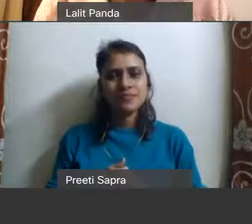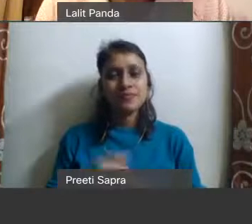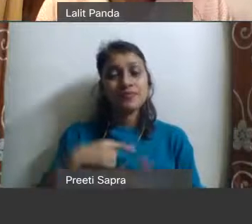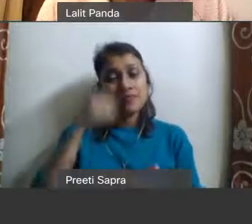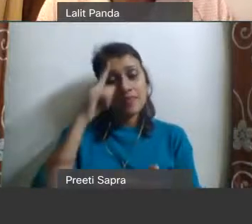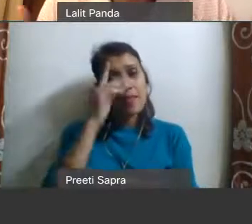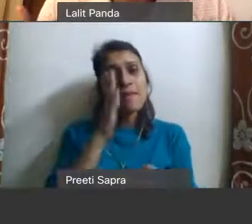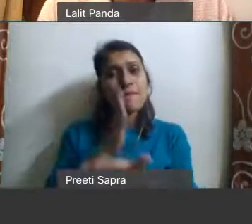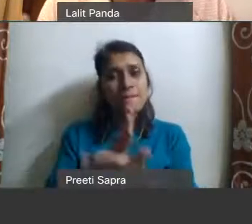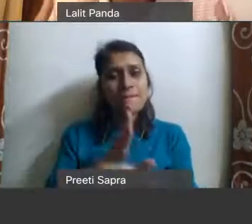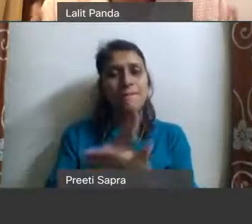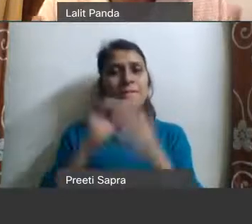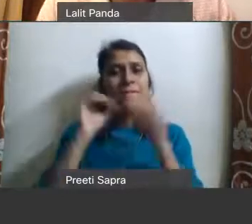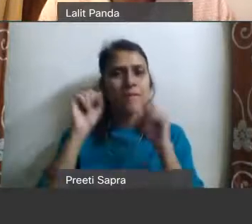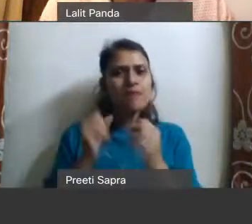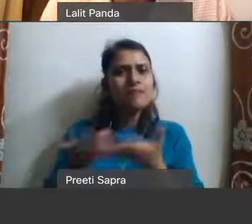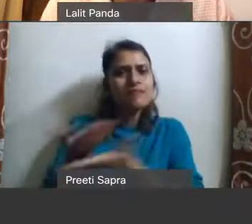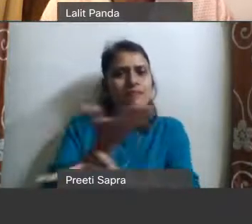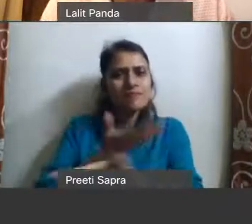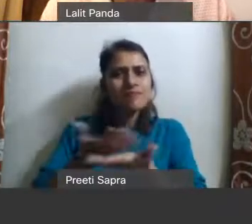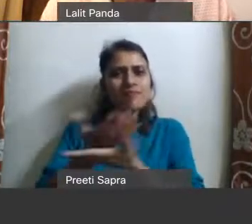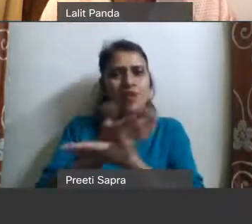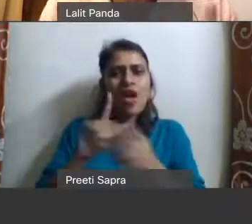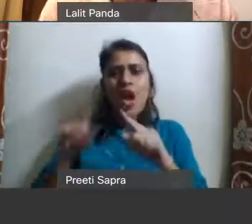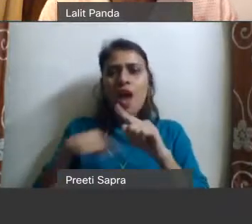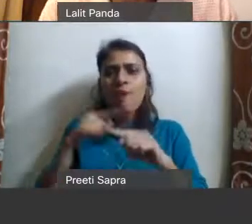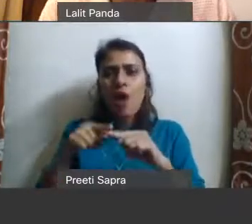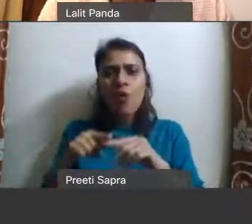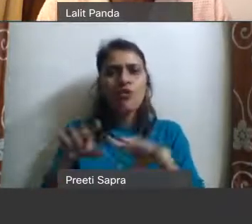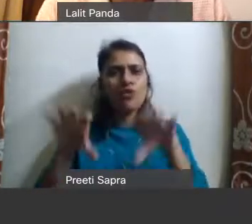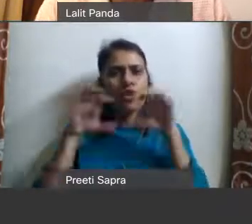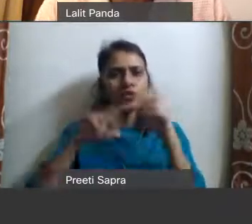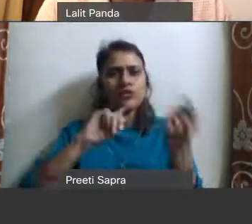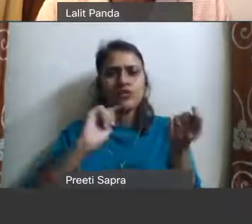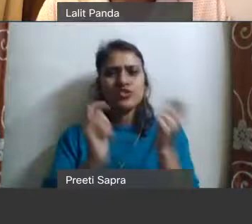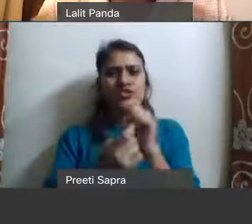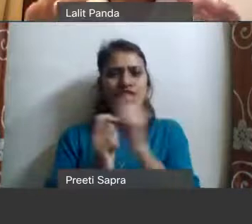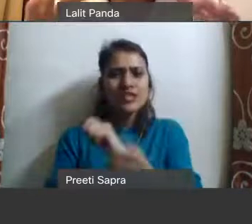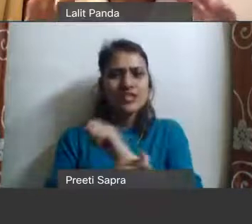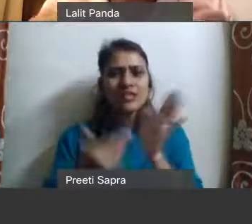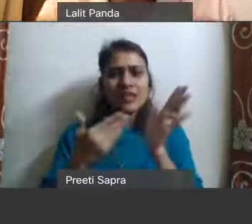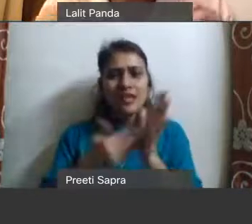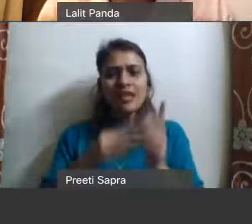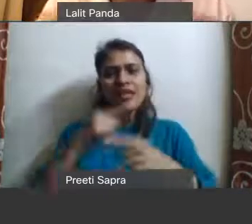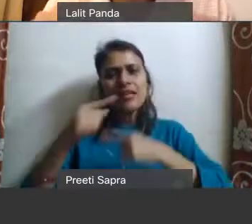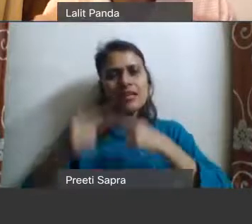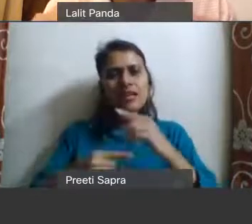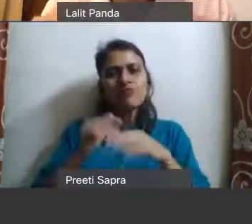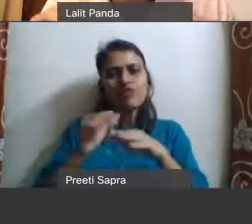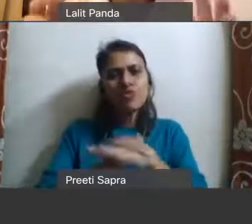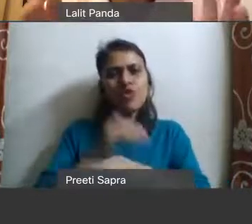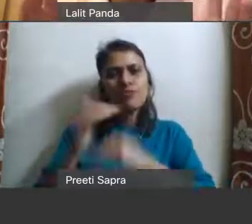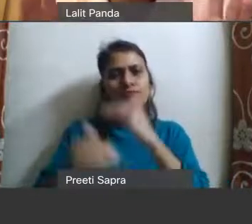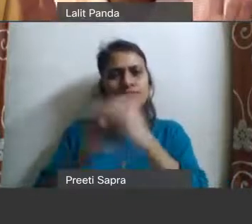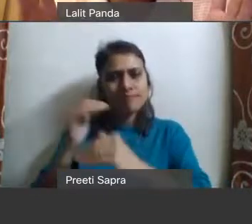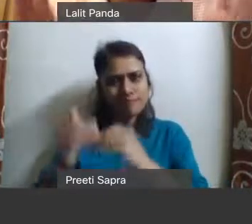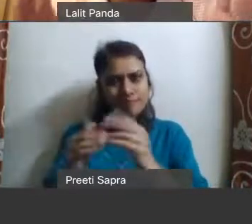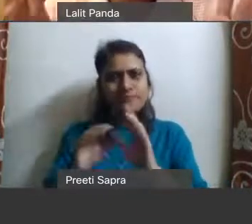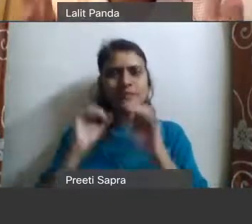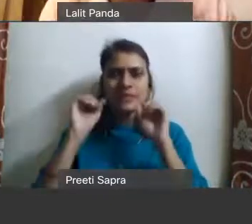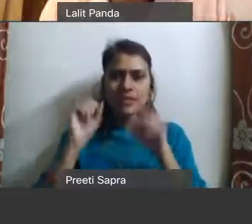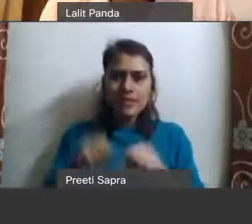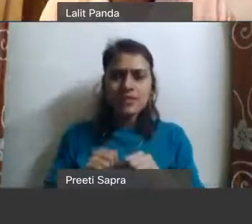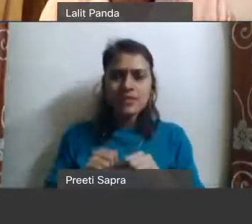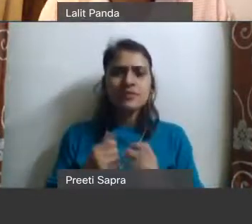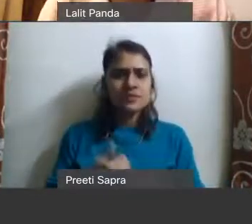greater speed at which discussions on constitutional change are taking place today, and it's important that we slow down a little bit and we have a